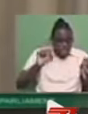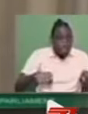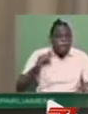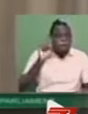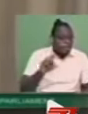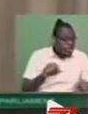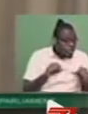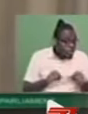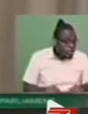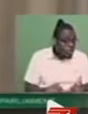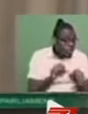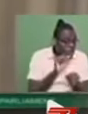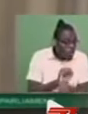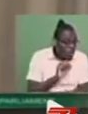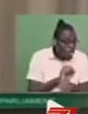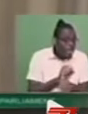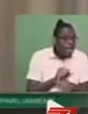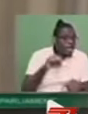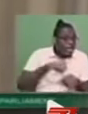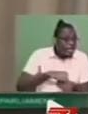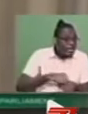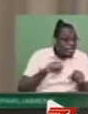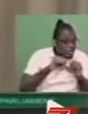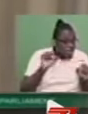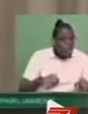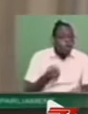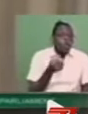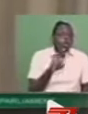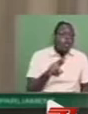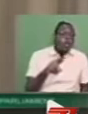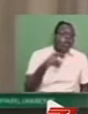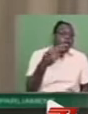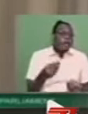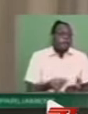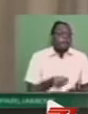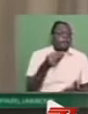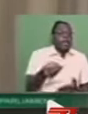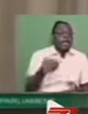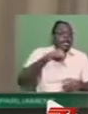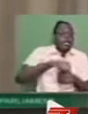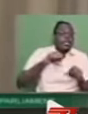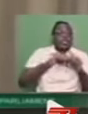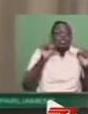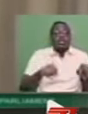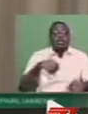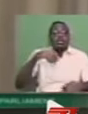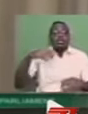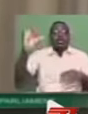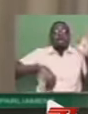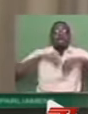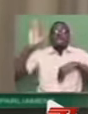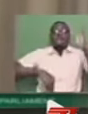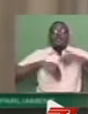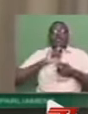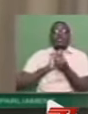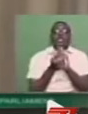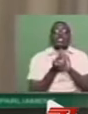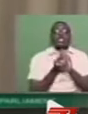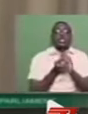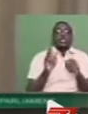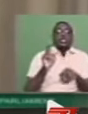it be we get prime property throughout the country and then we set up whatever business we want, close down the gas station,